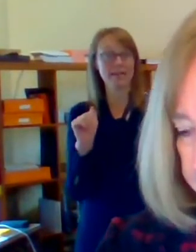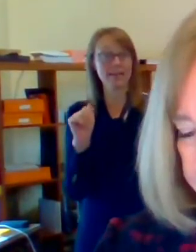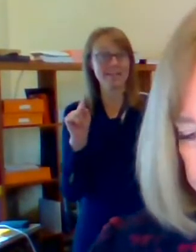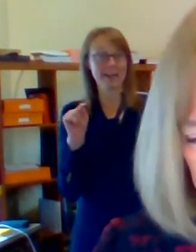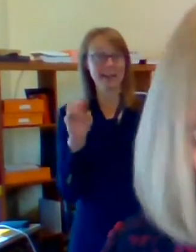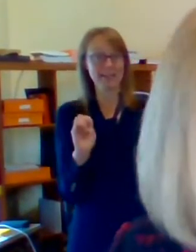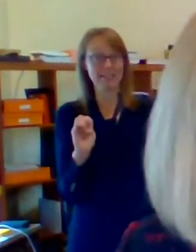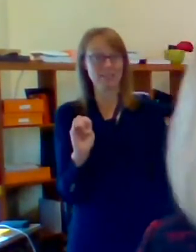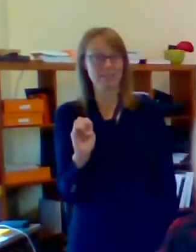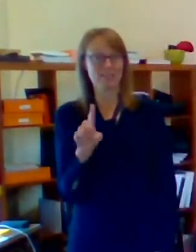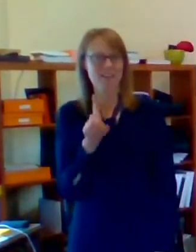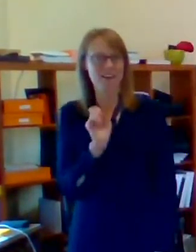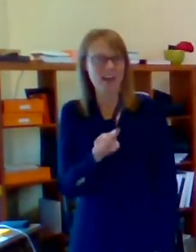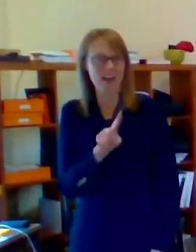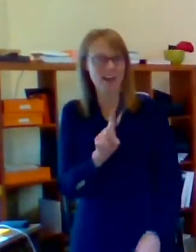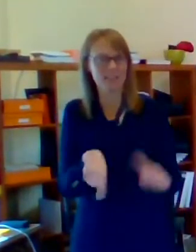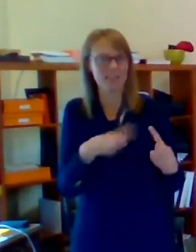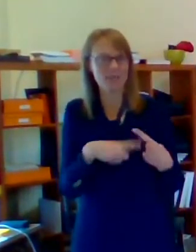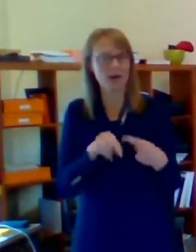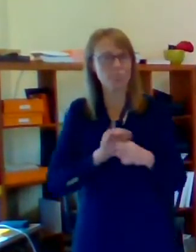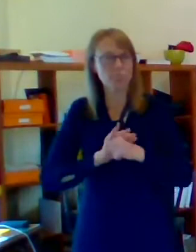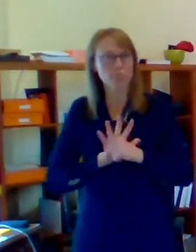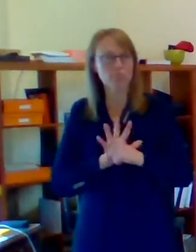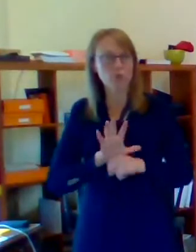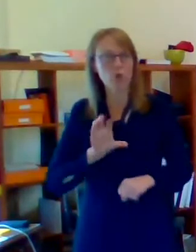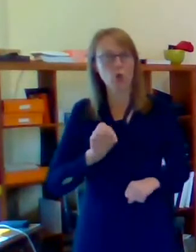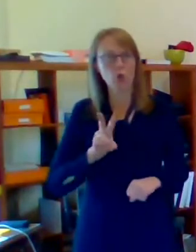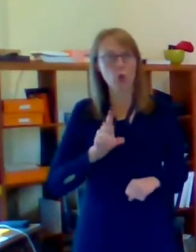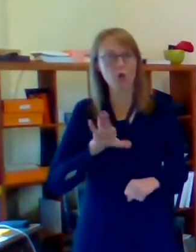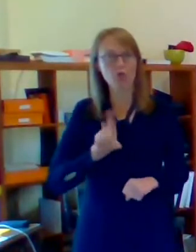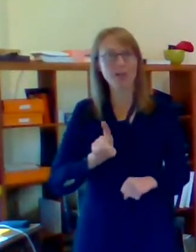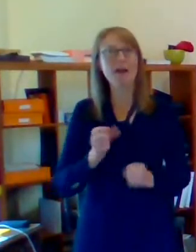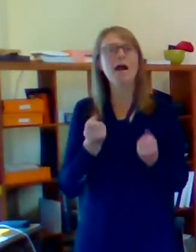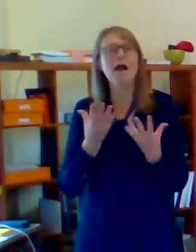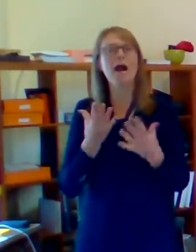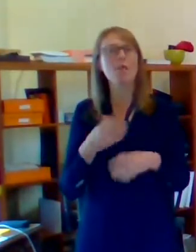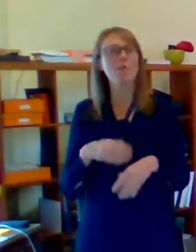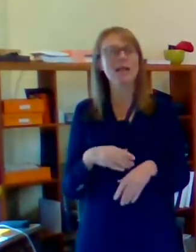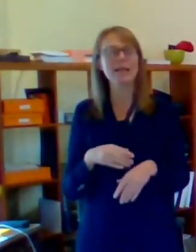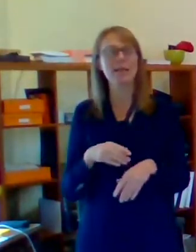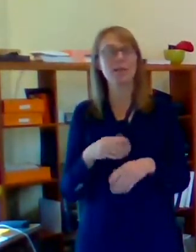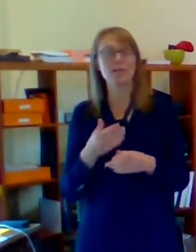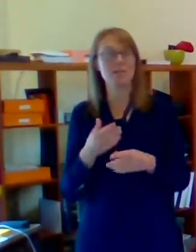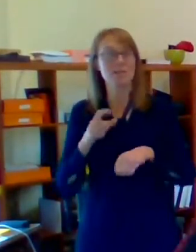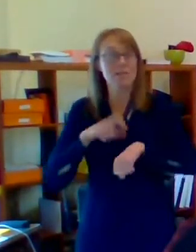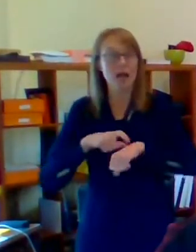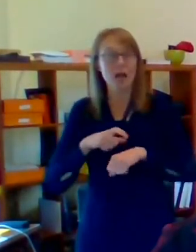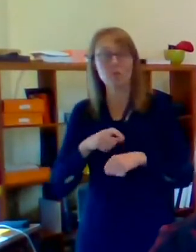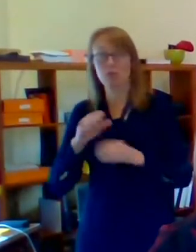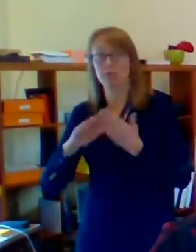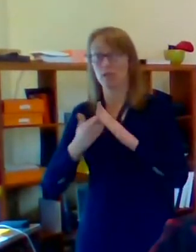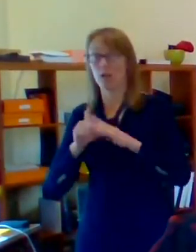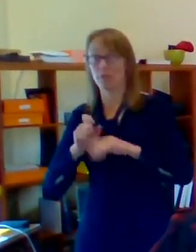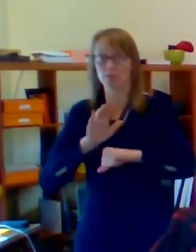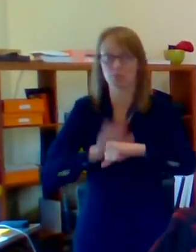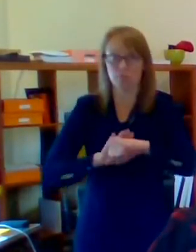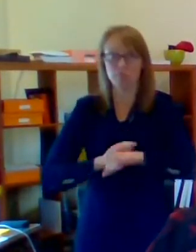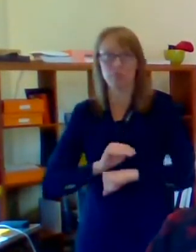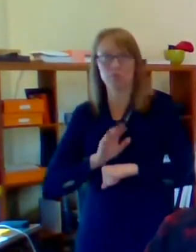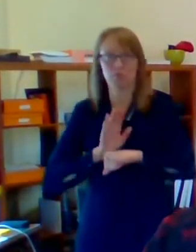violations do businesses get before there's action taken by the city, whether it's warnings, fines, or a temporary